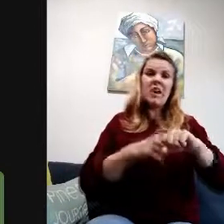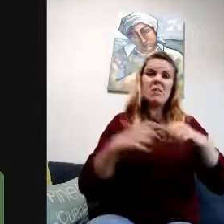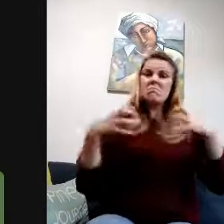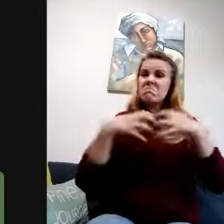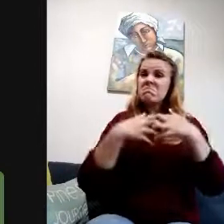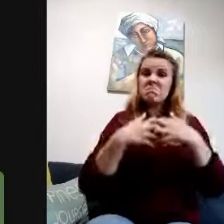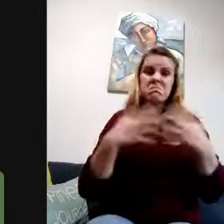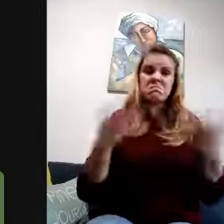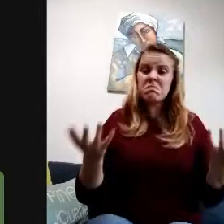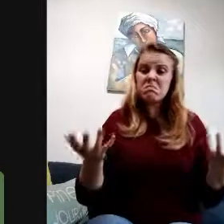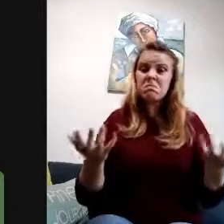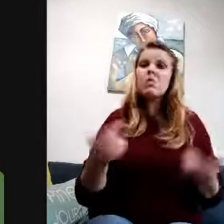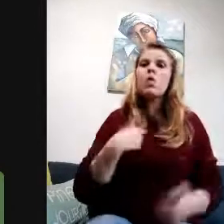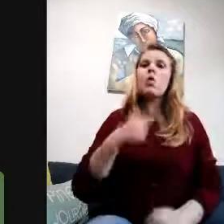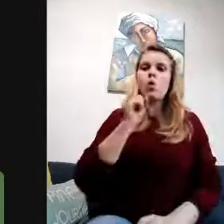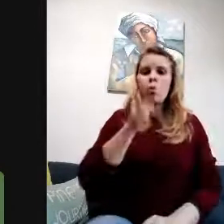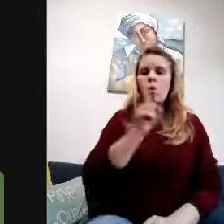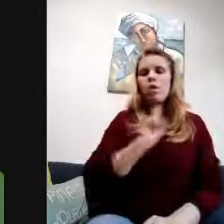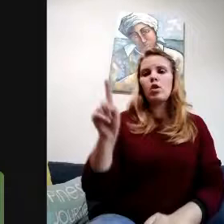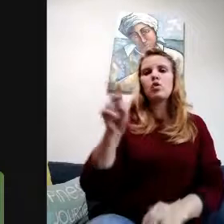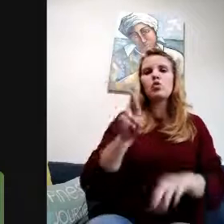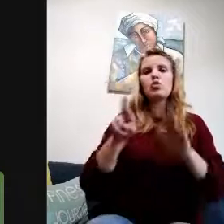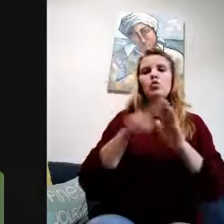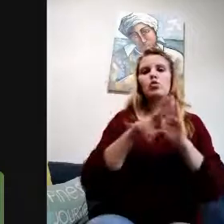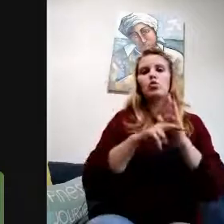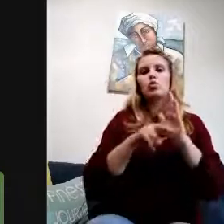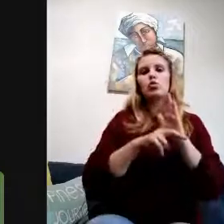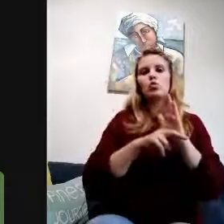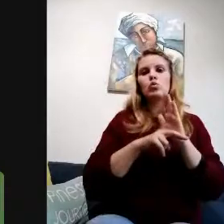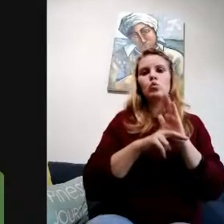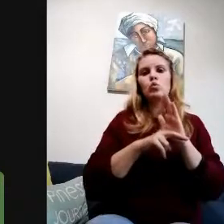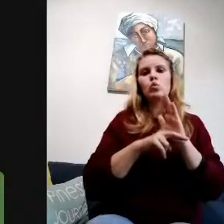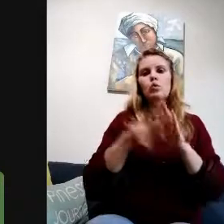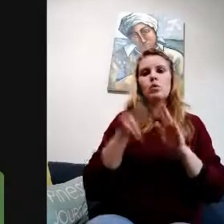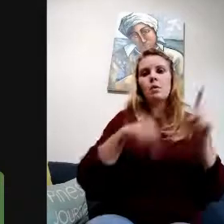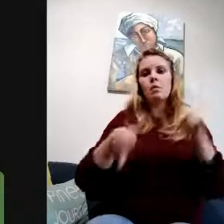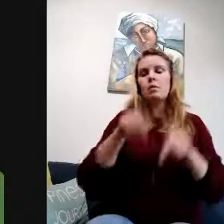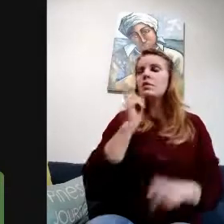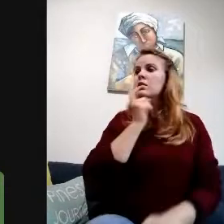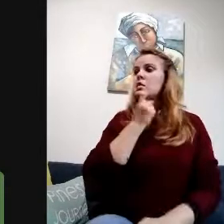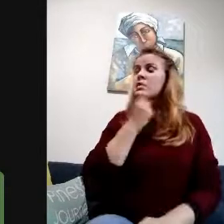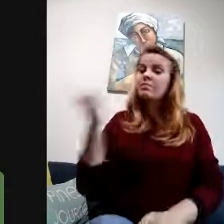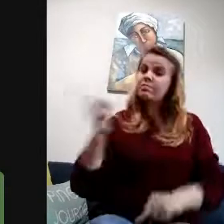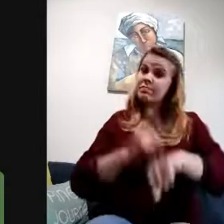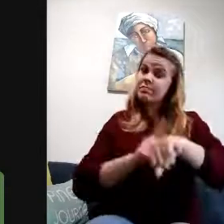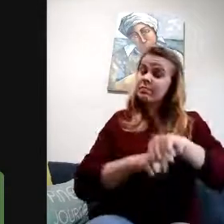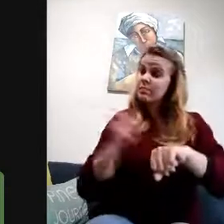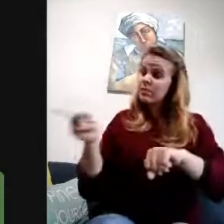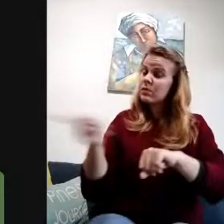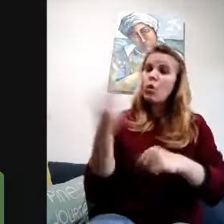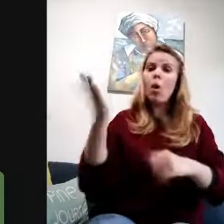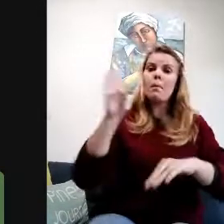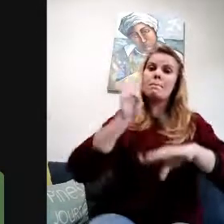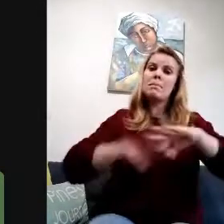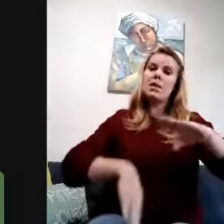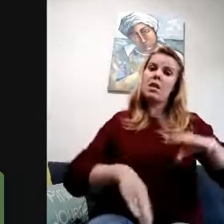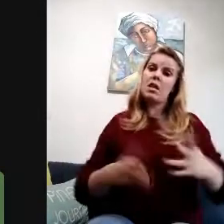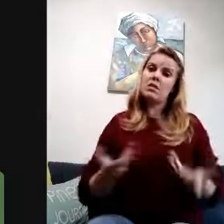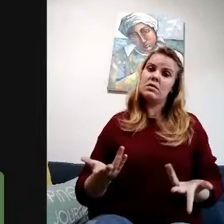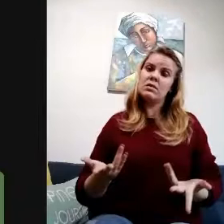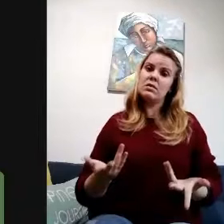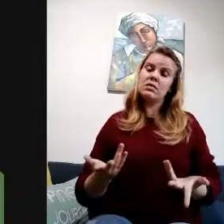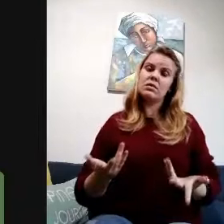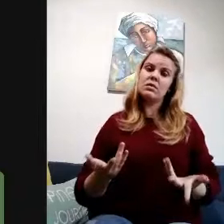we will step in as rules officials, and we'll have to then start either timing you or penalizing you. Even that, we